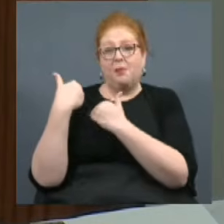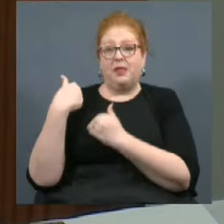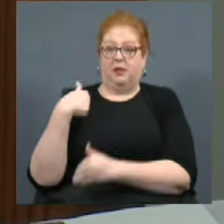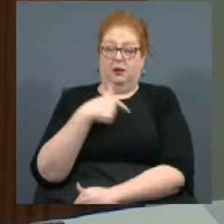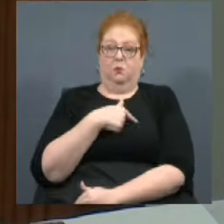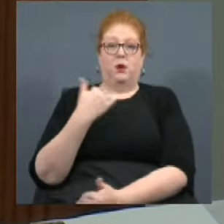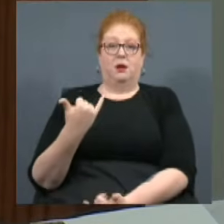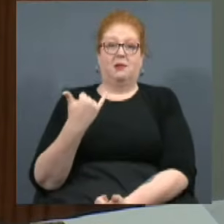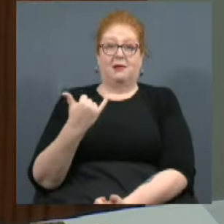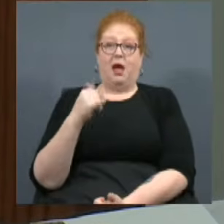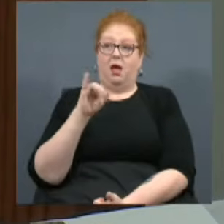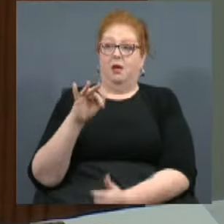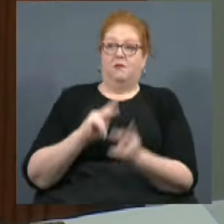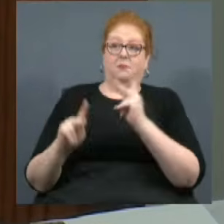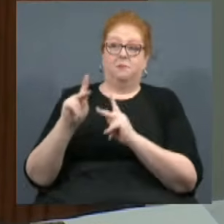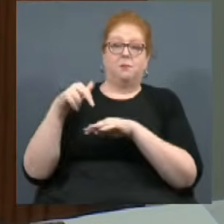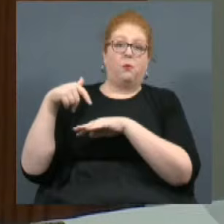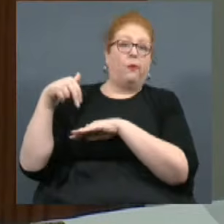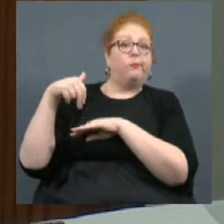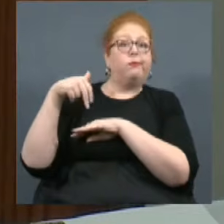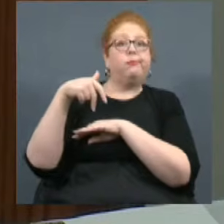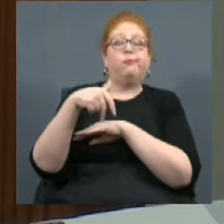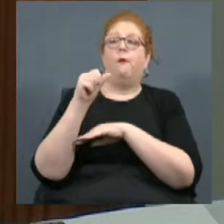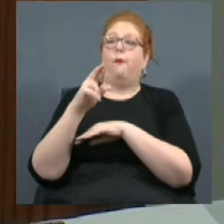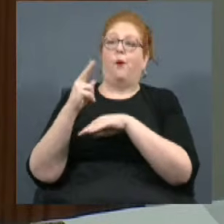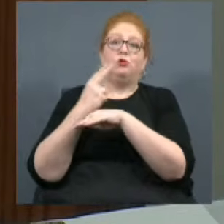we have people on those bridges and something happens to them,